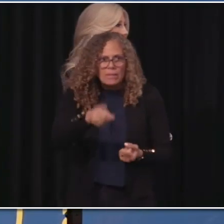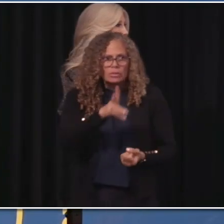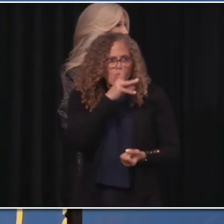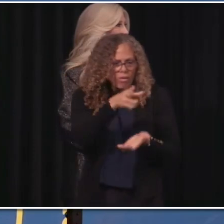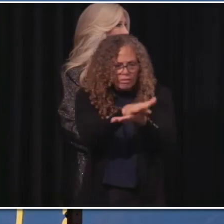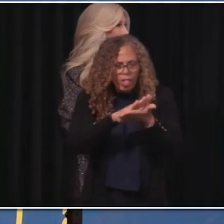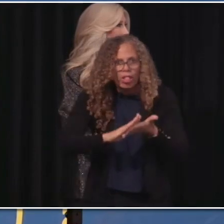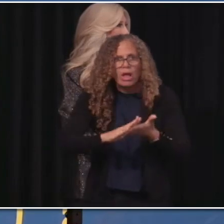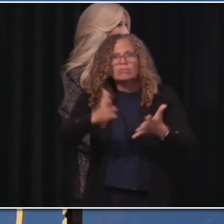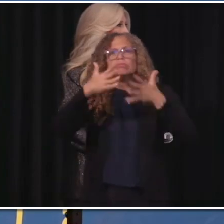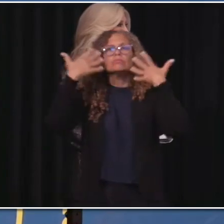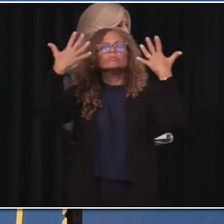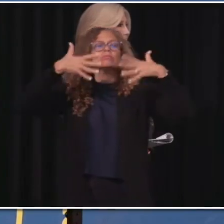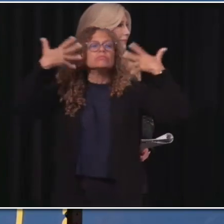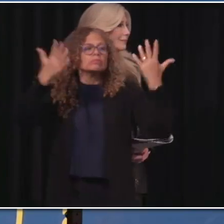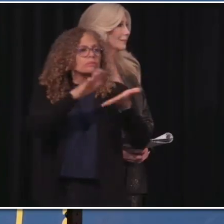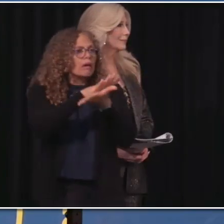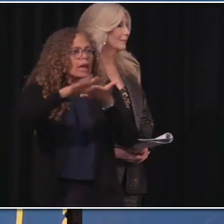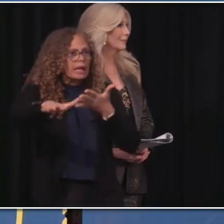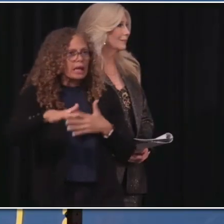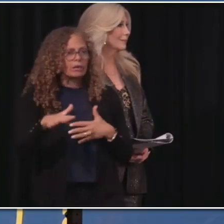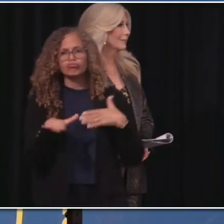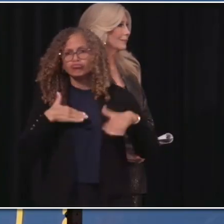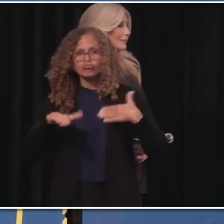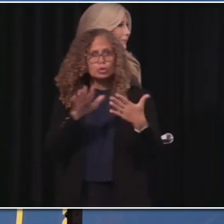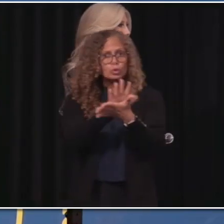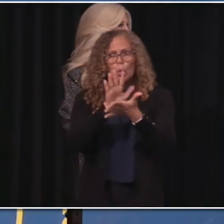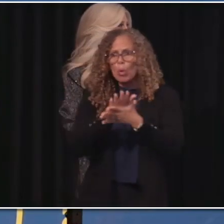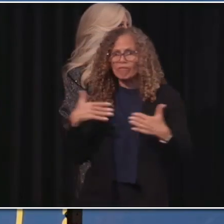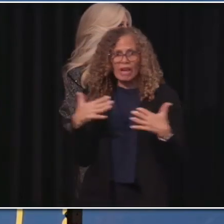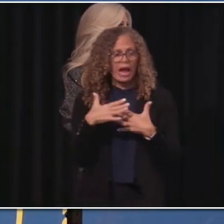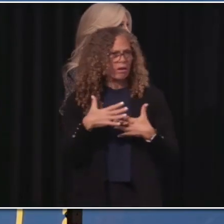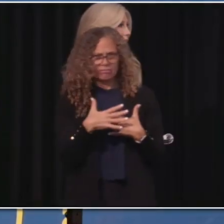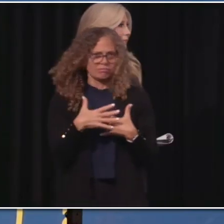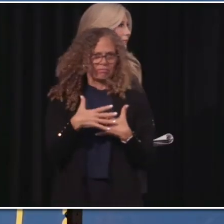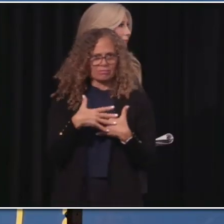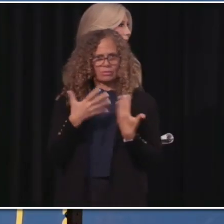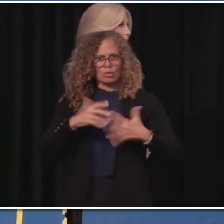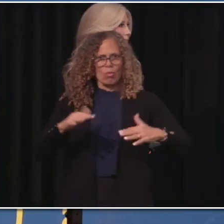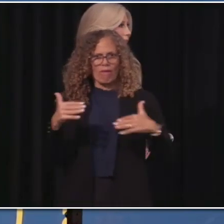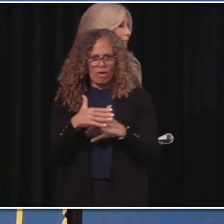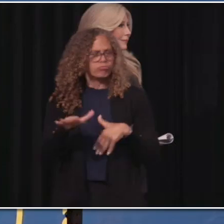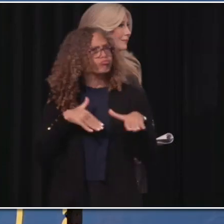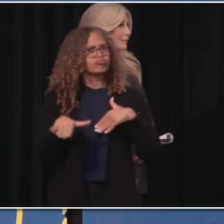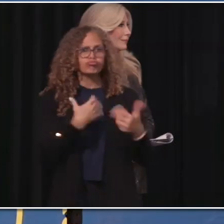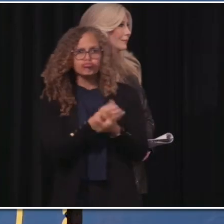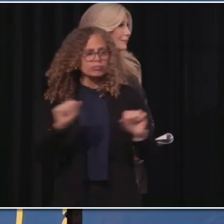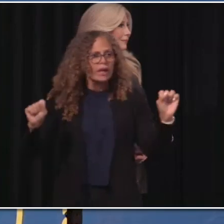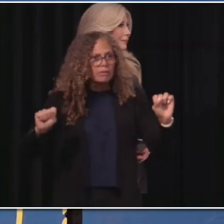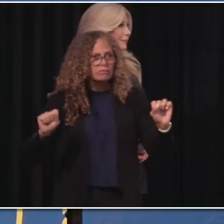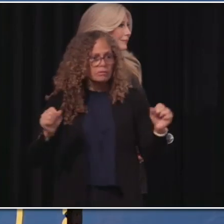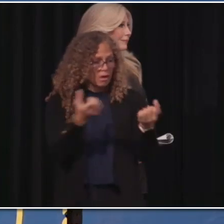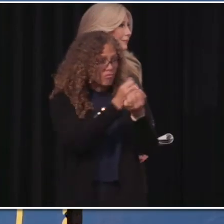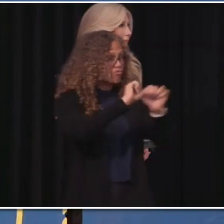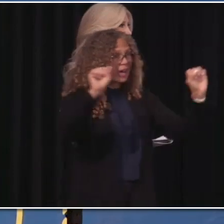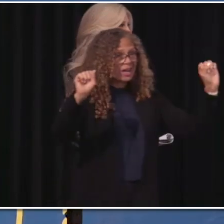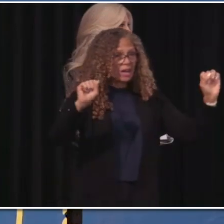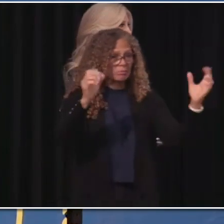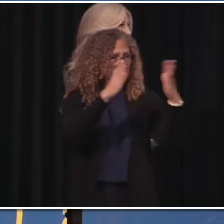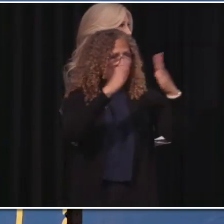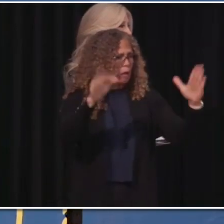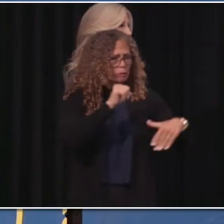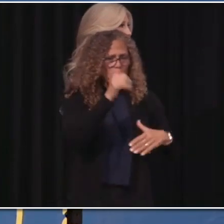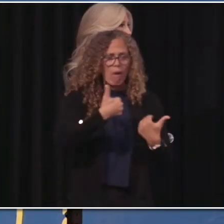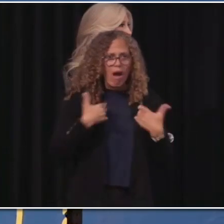air, and walk to school without fear. Freedom means that people who are unhoused find shelter